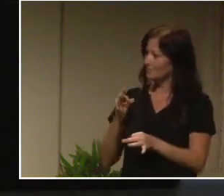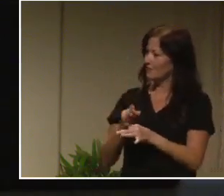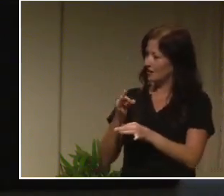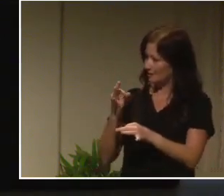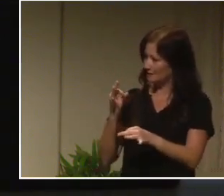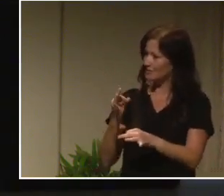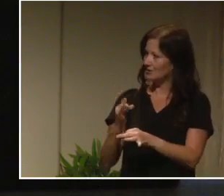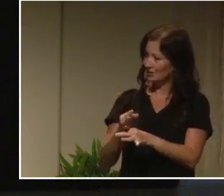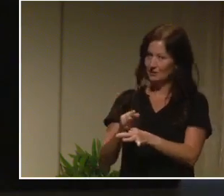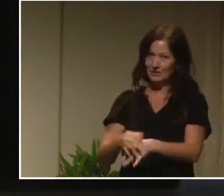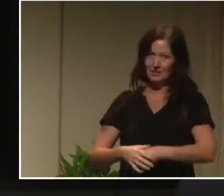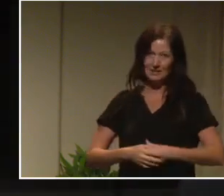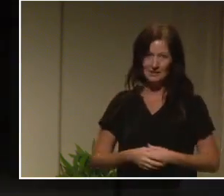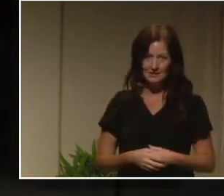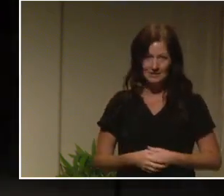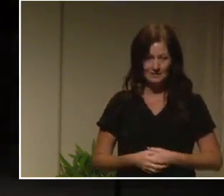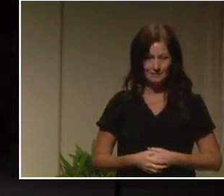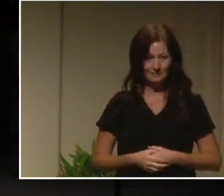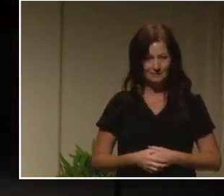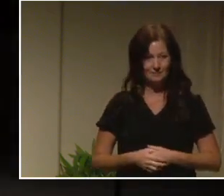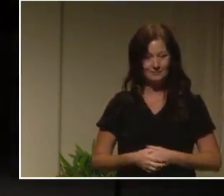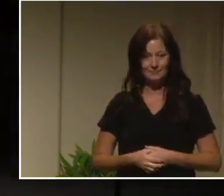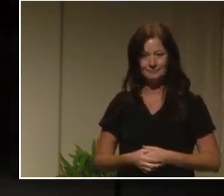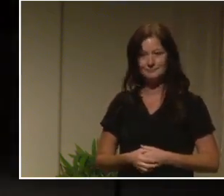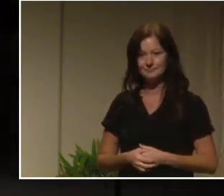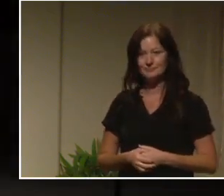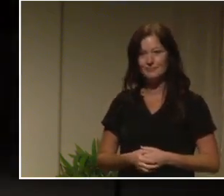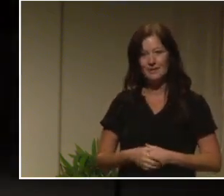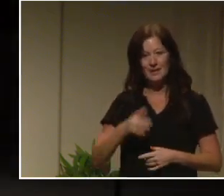confidence is your faithfulness. Faithful.